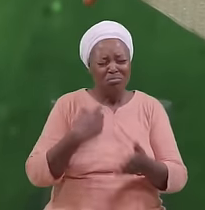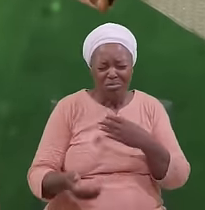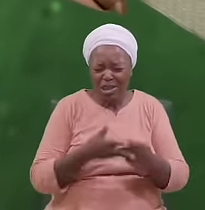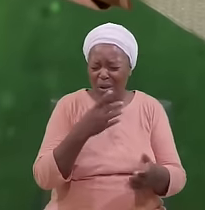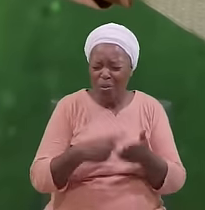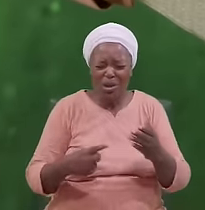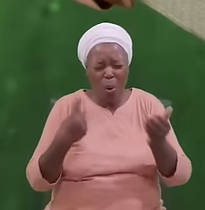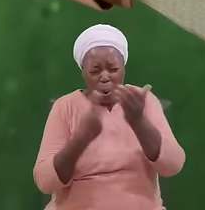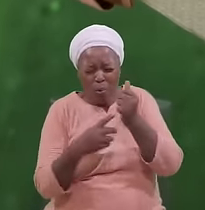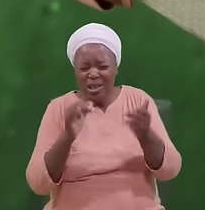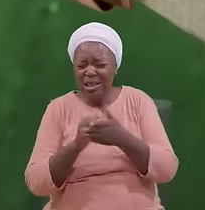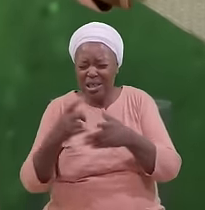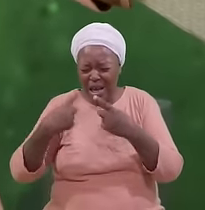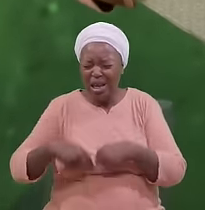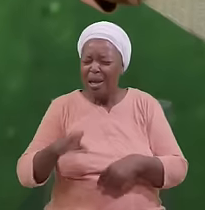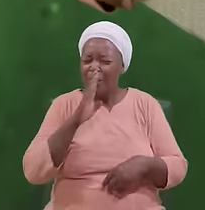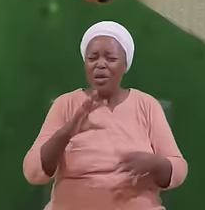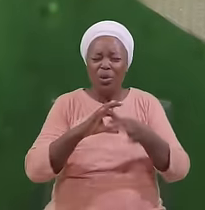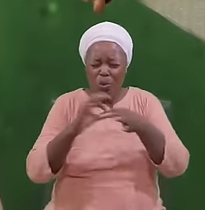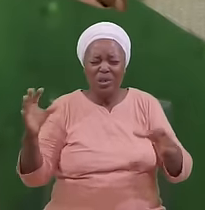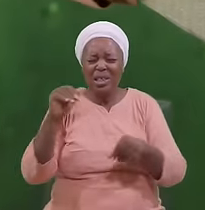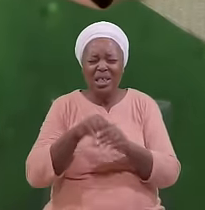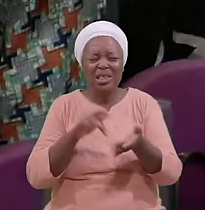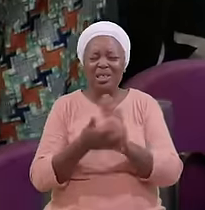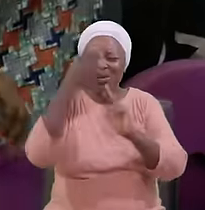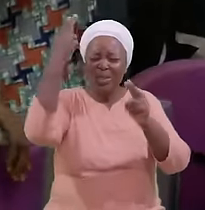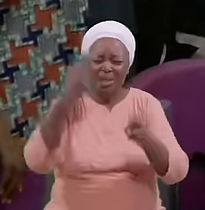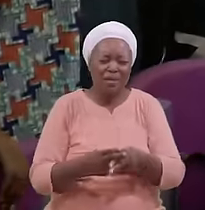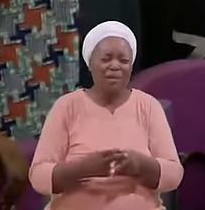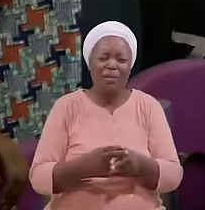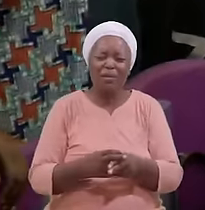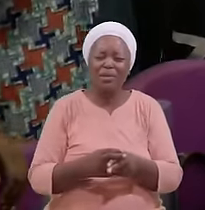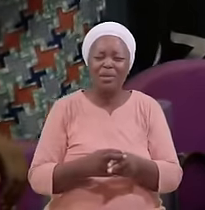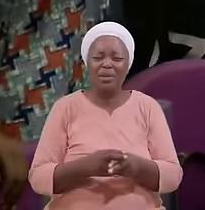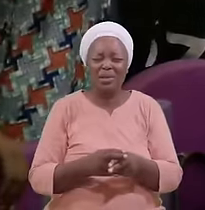or heart, be loose in Jesus' name.